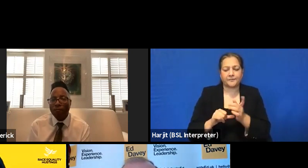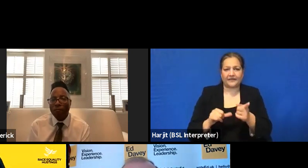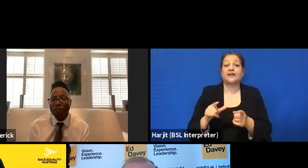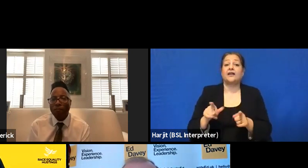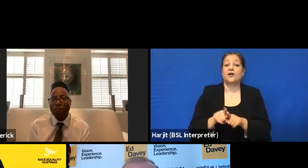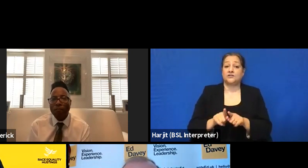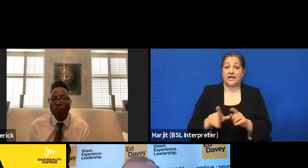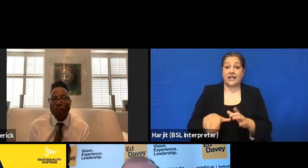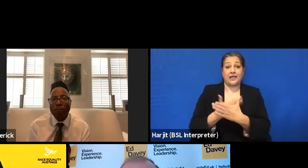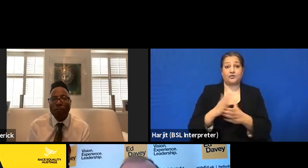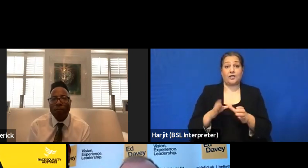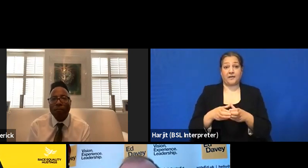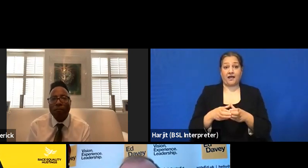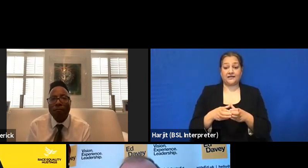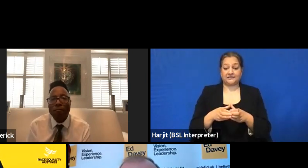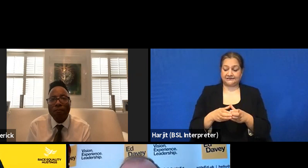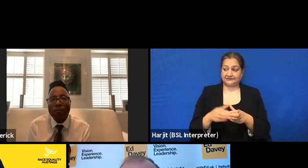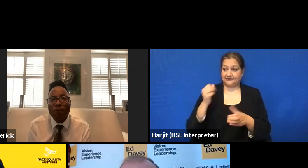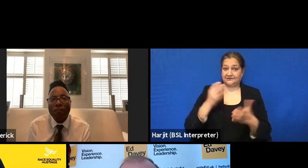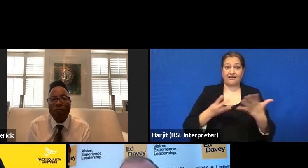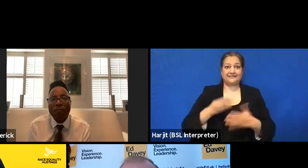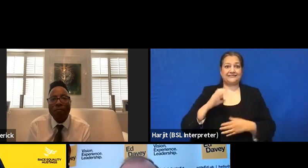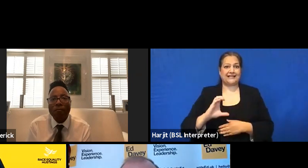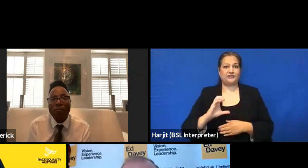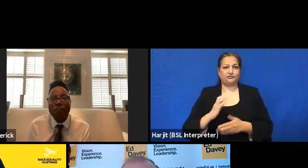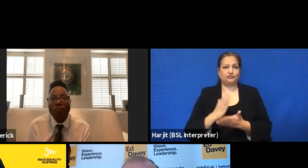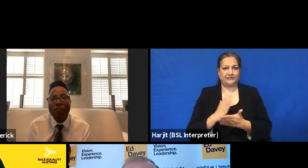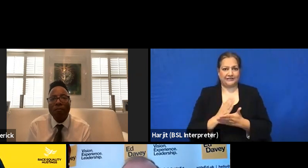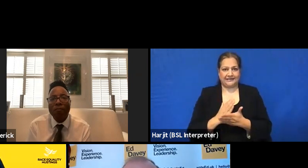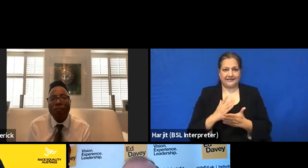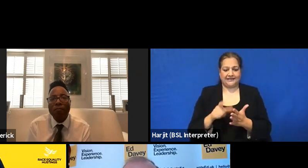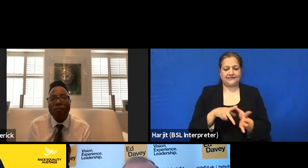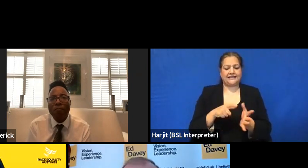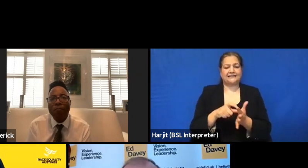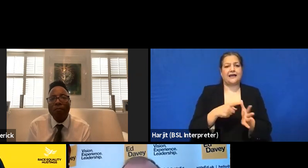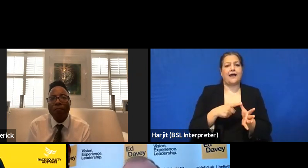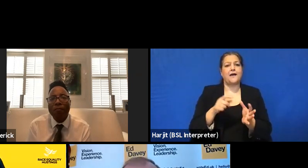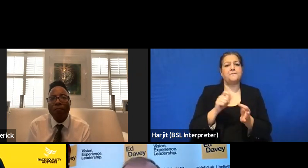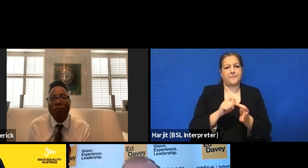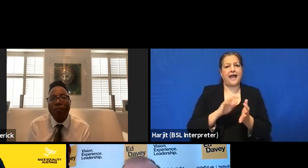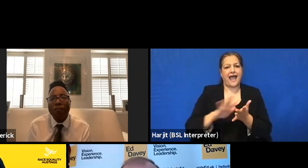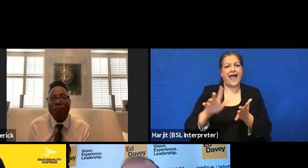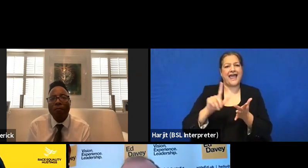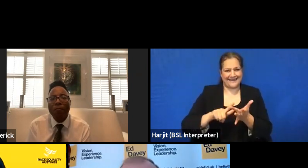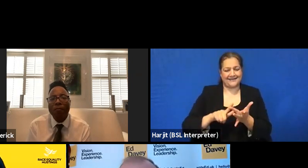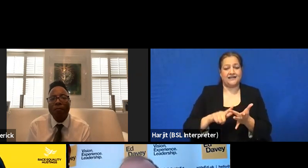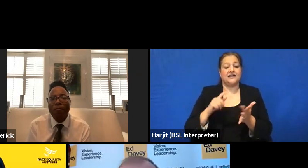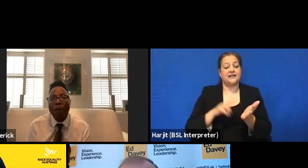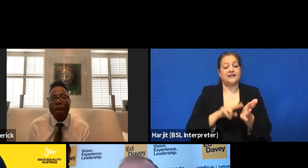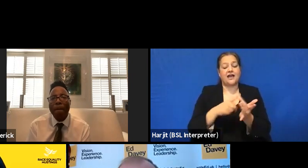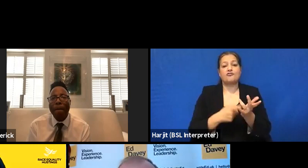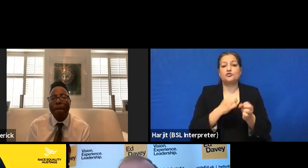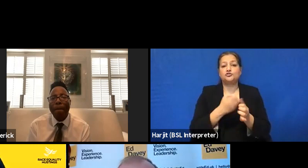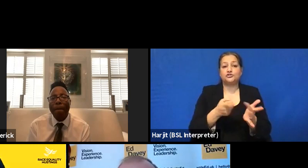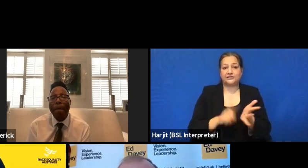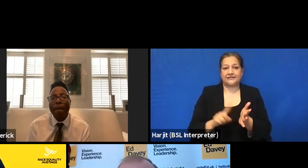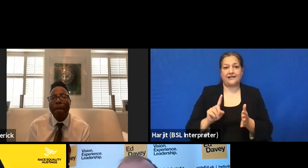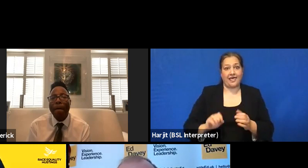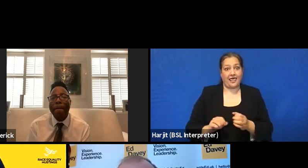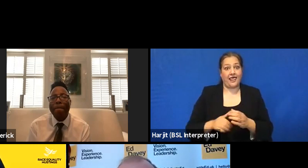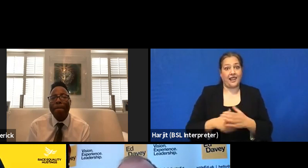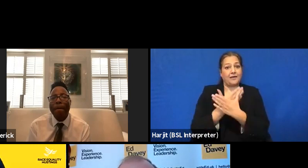ahead of the game in the 19th century because Dadabhai Naoroji was the first British Indian MP. He was the Liberal MP